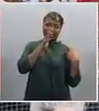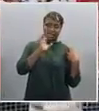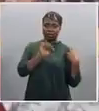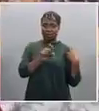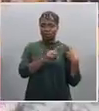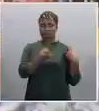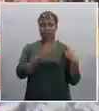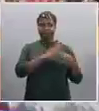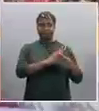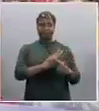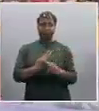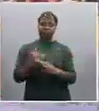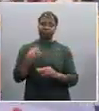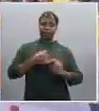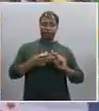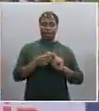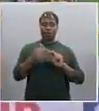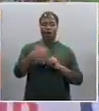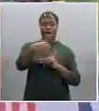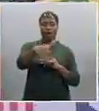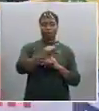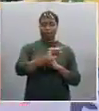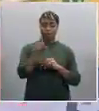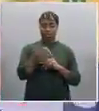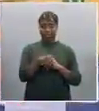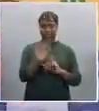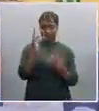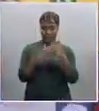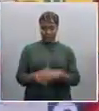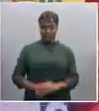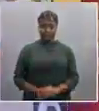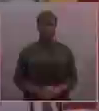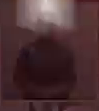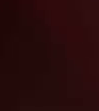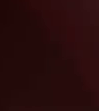detained. Trade unions were allowed to hold rallies elsewhere in the capital.